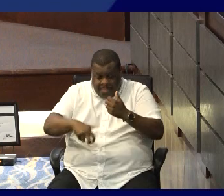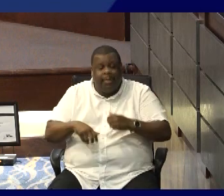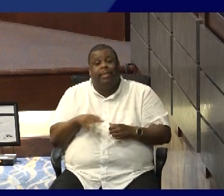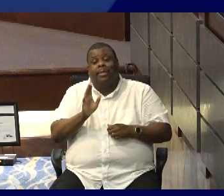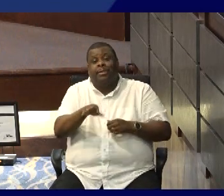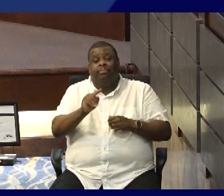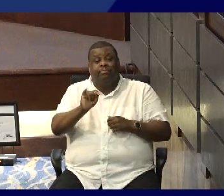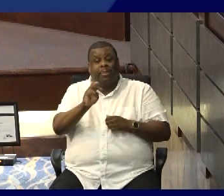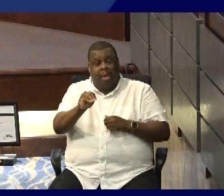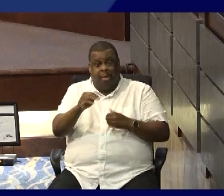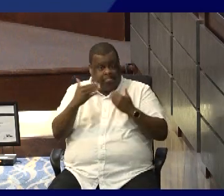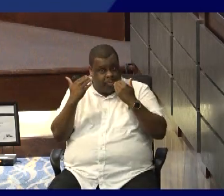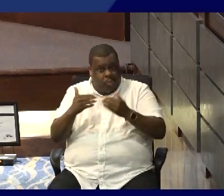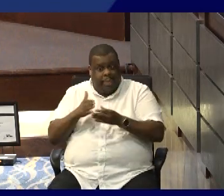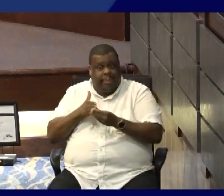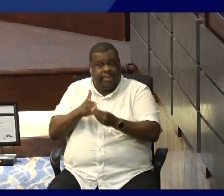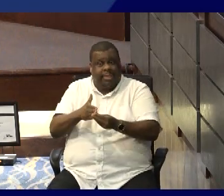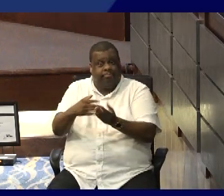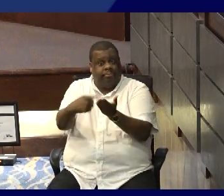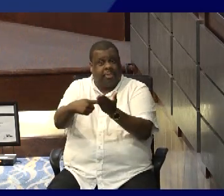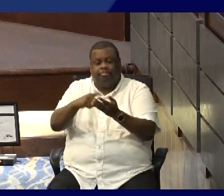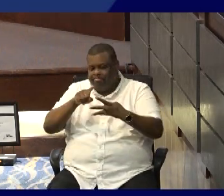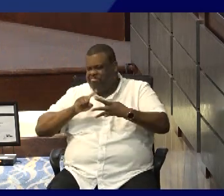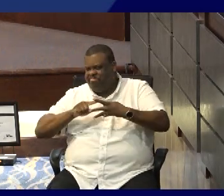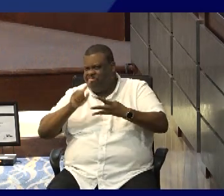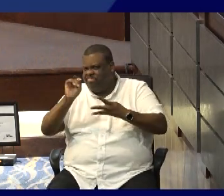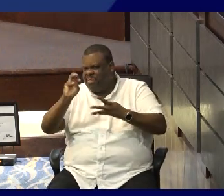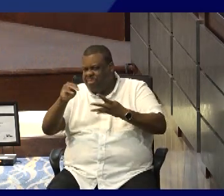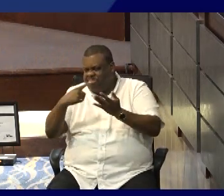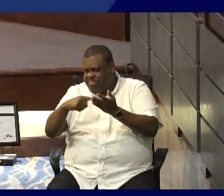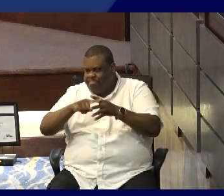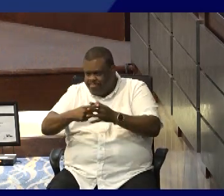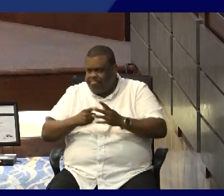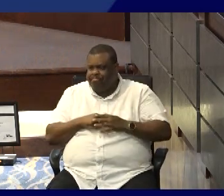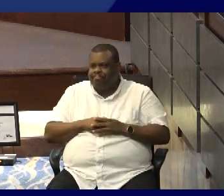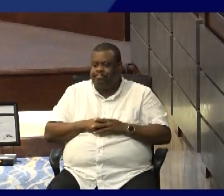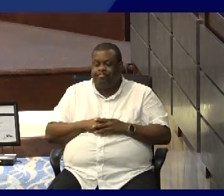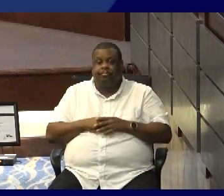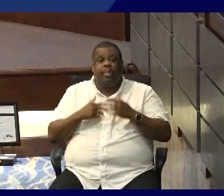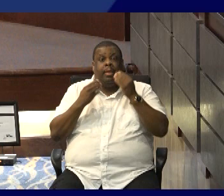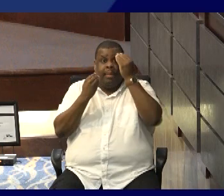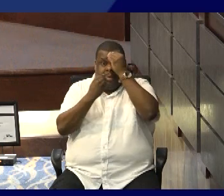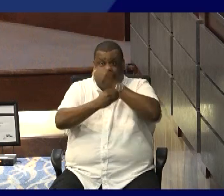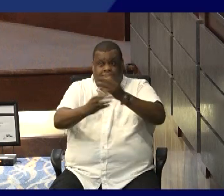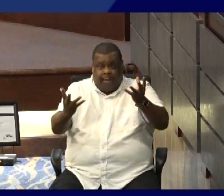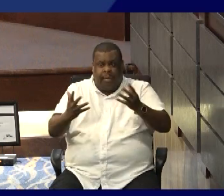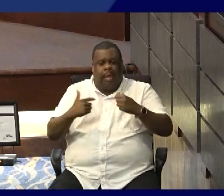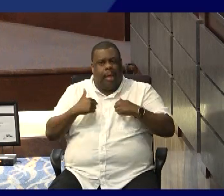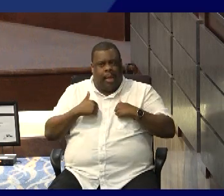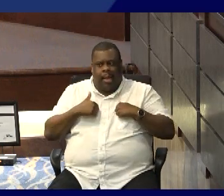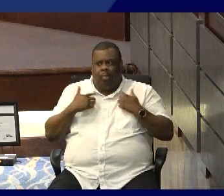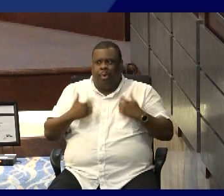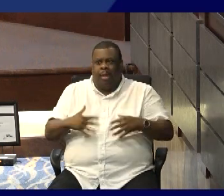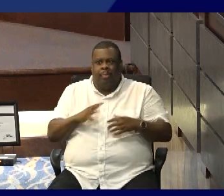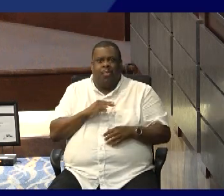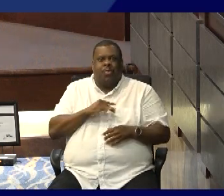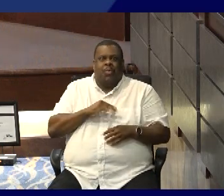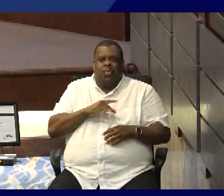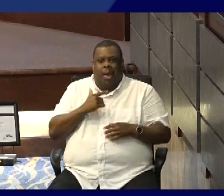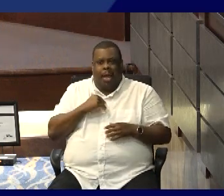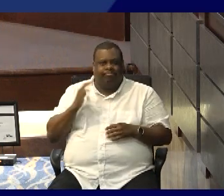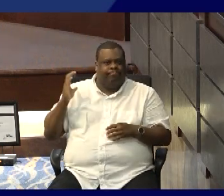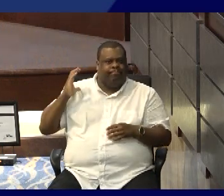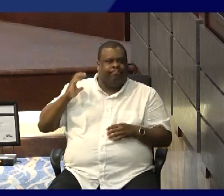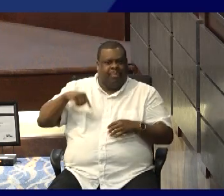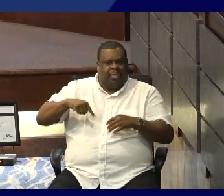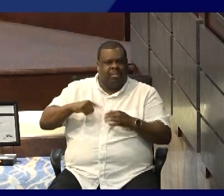you want to lead us off? I'm happy to. First of all, I do want to say I'm thrilled to be the champion of this project. So recently